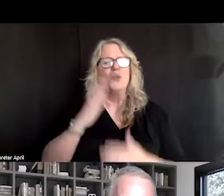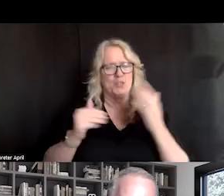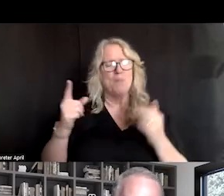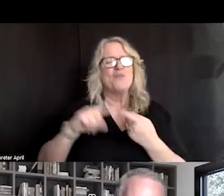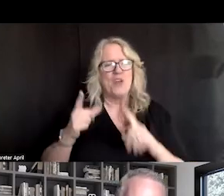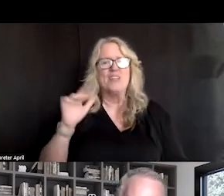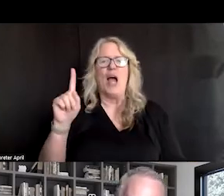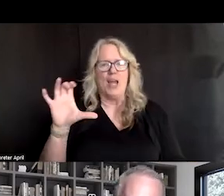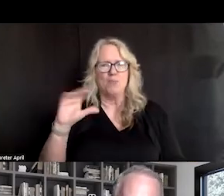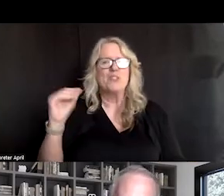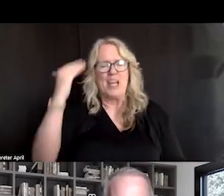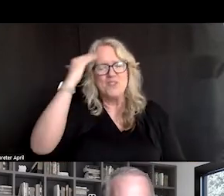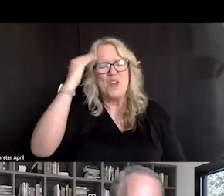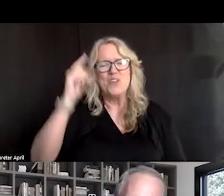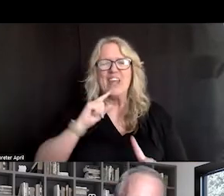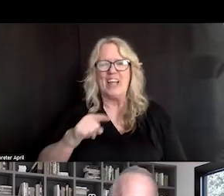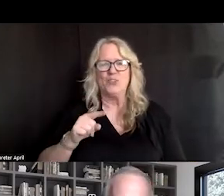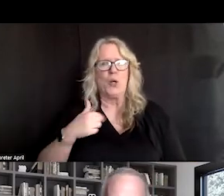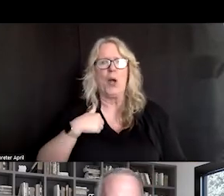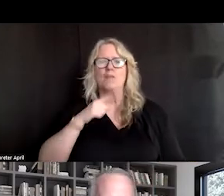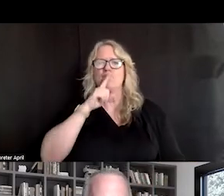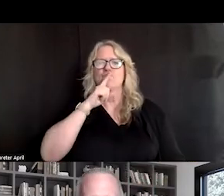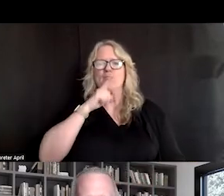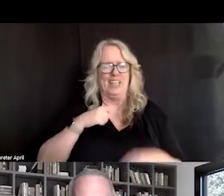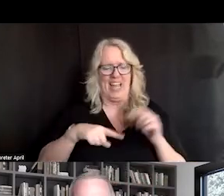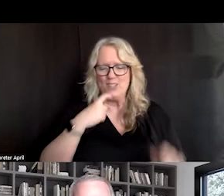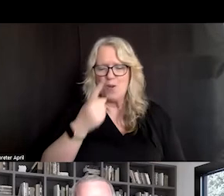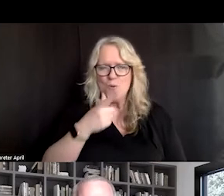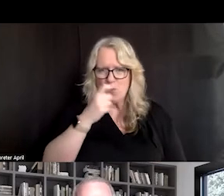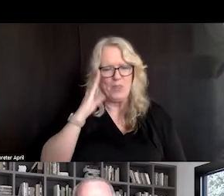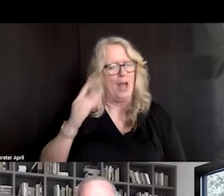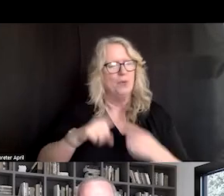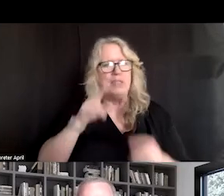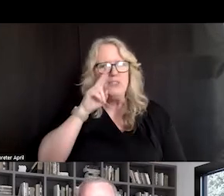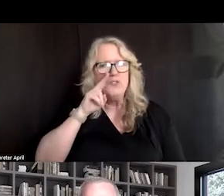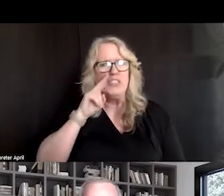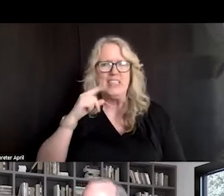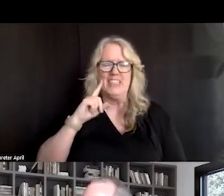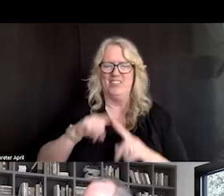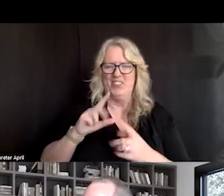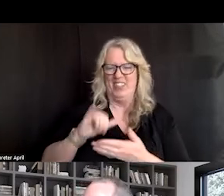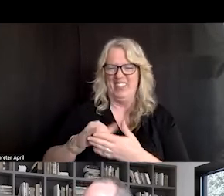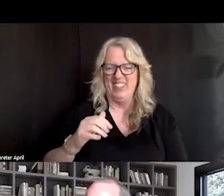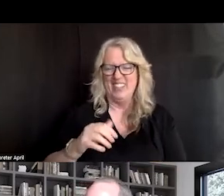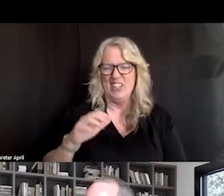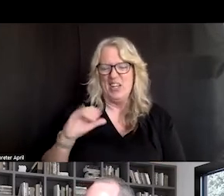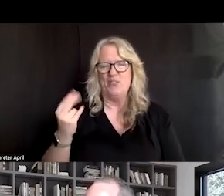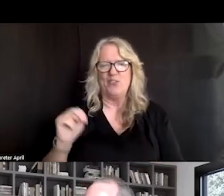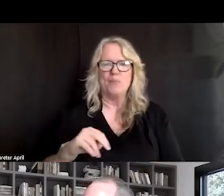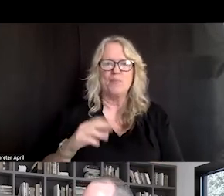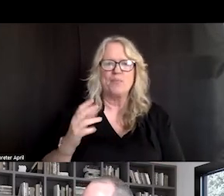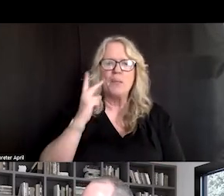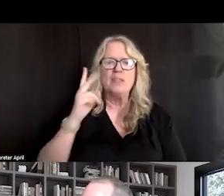this. I can't give you who they are. That'd be cheating, Rep Orwell and Jen. Let's see